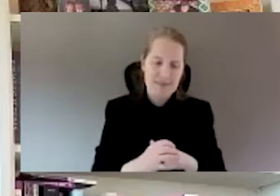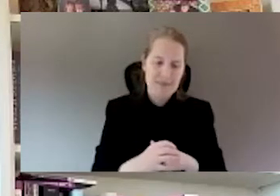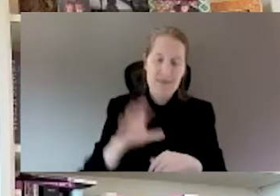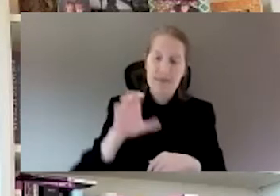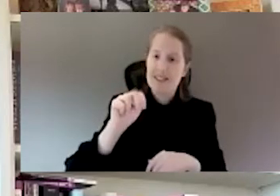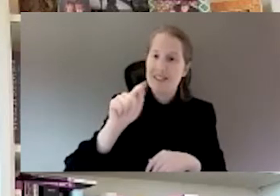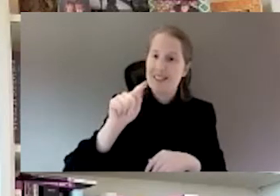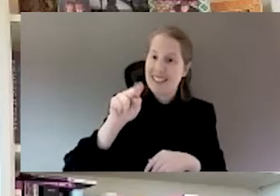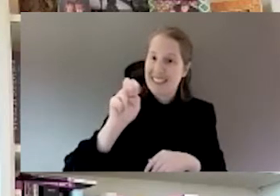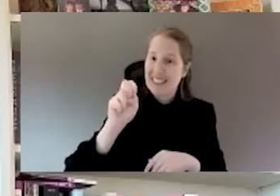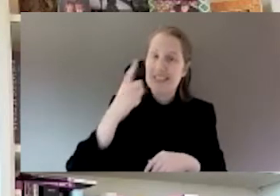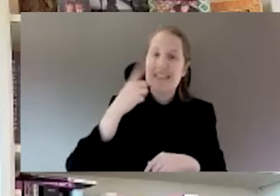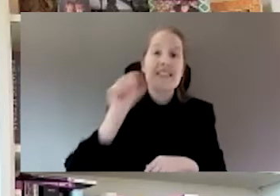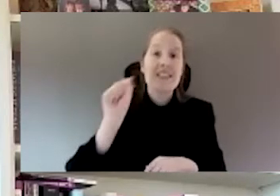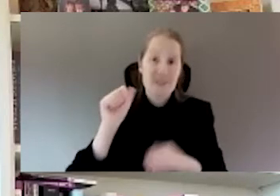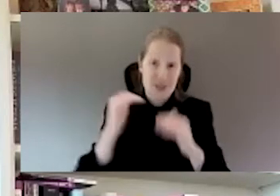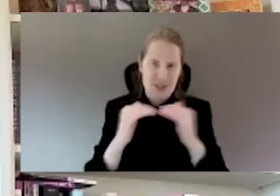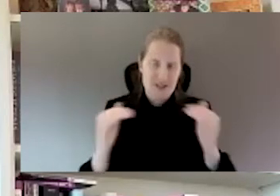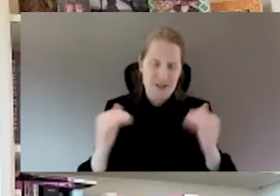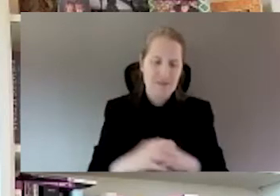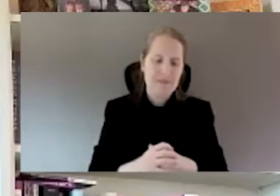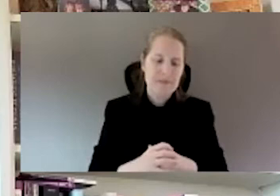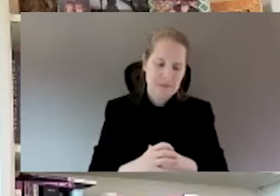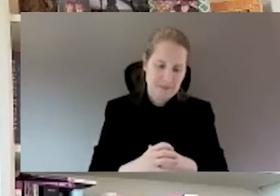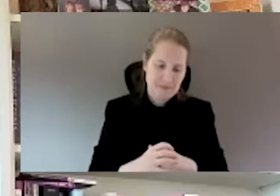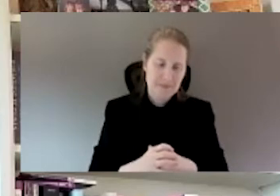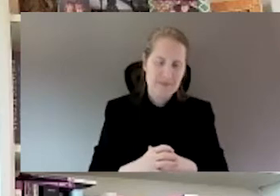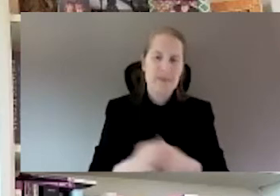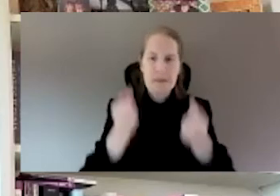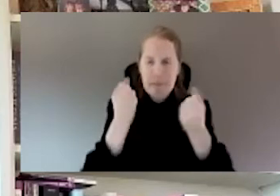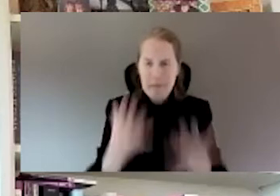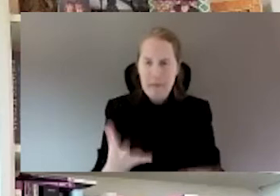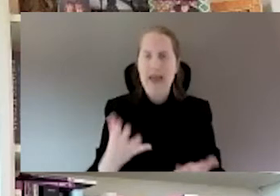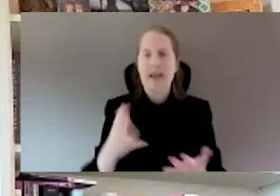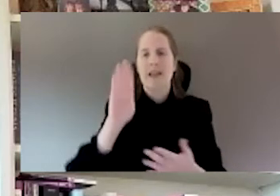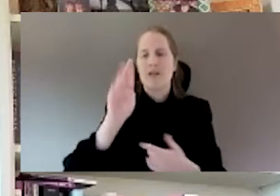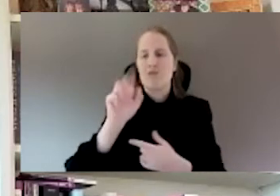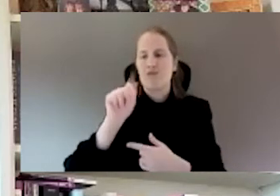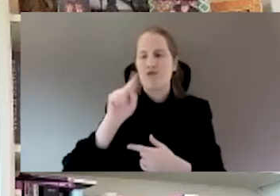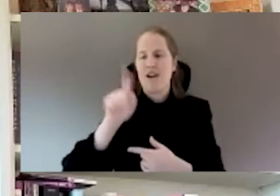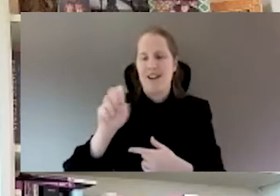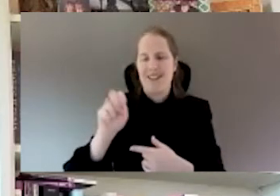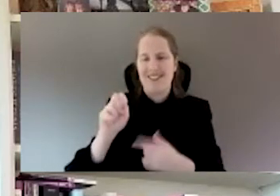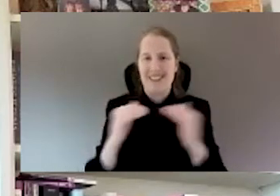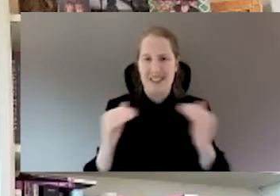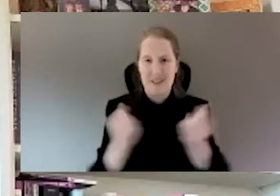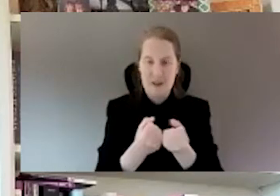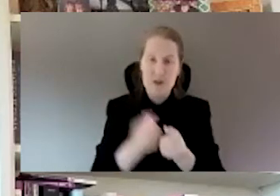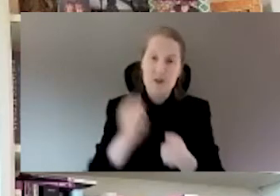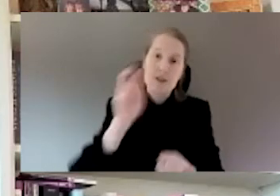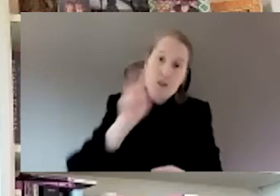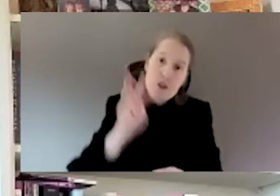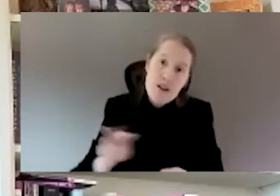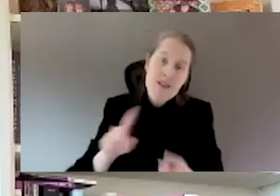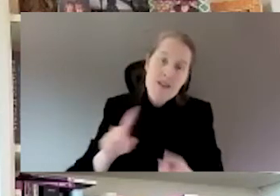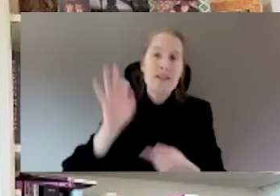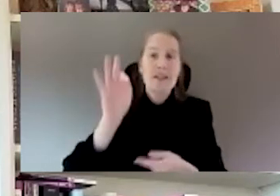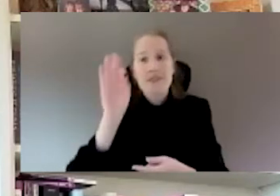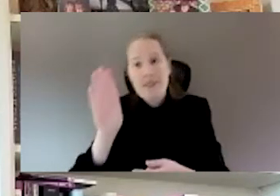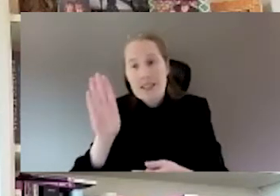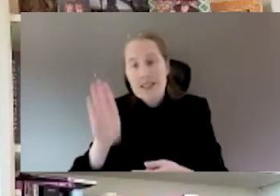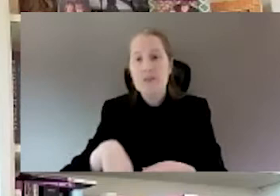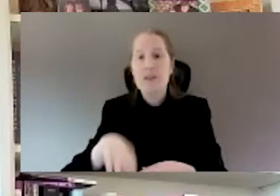silver sponsor. We have many returning bronze level sponsors, including Verizon, Facebook,